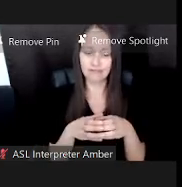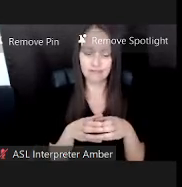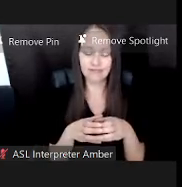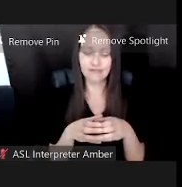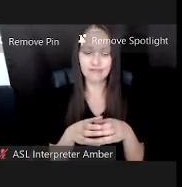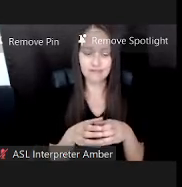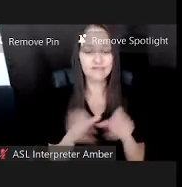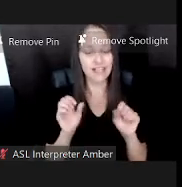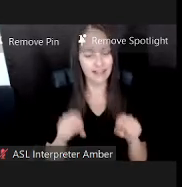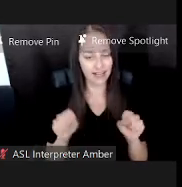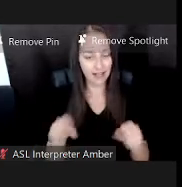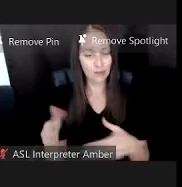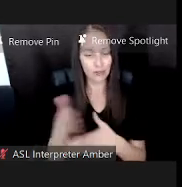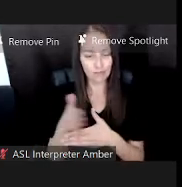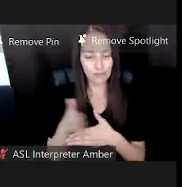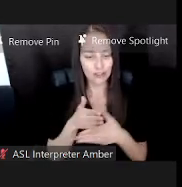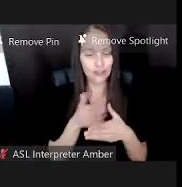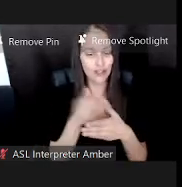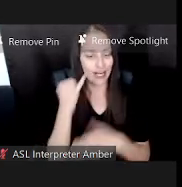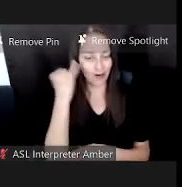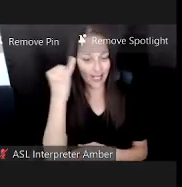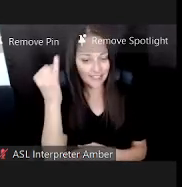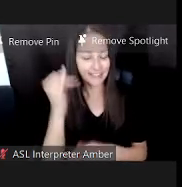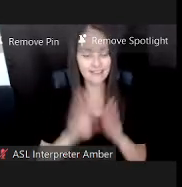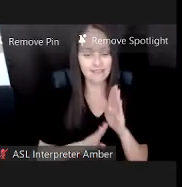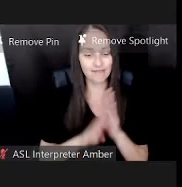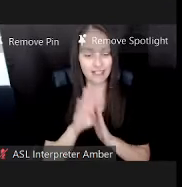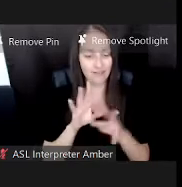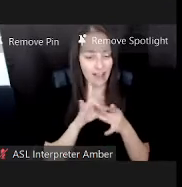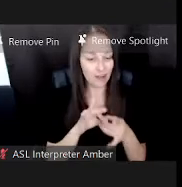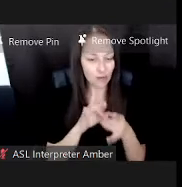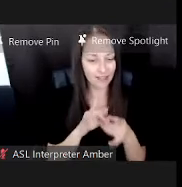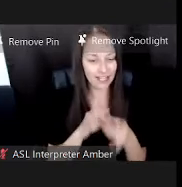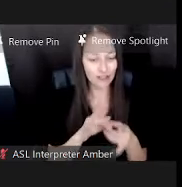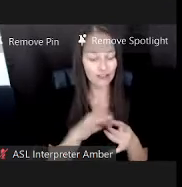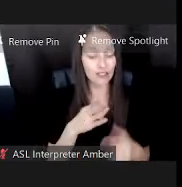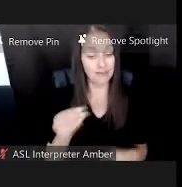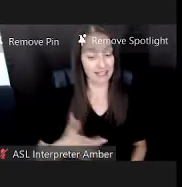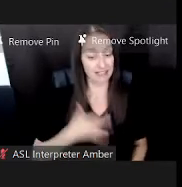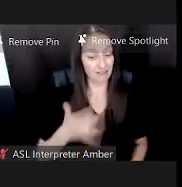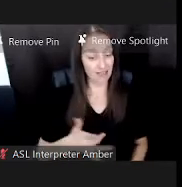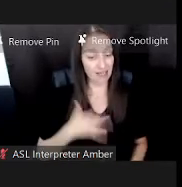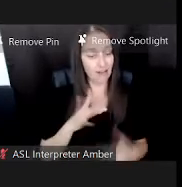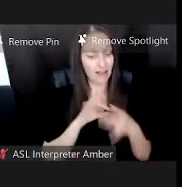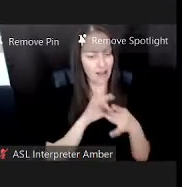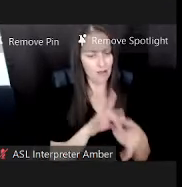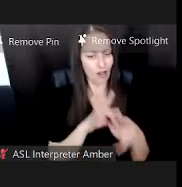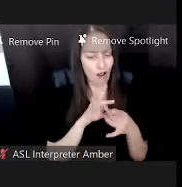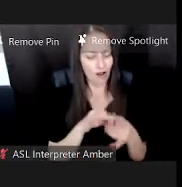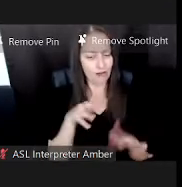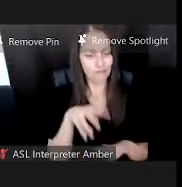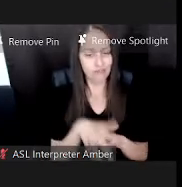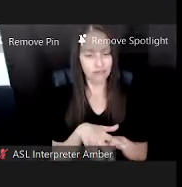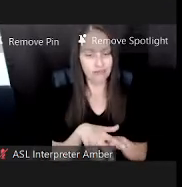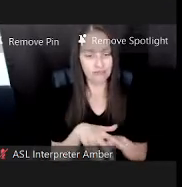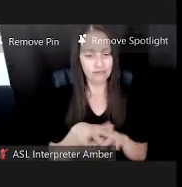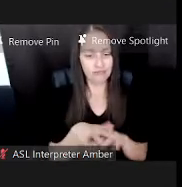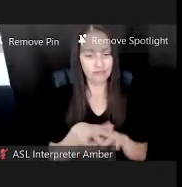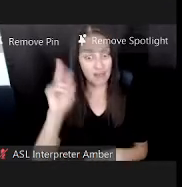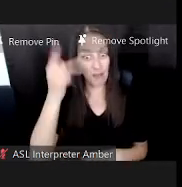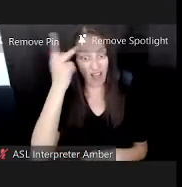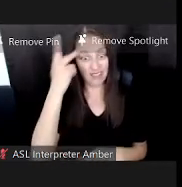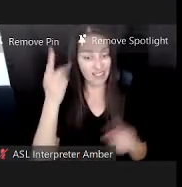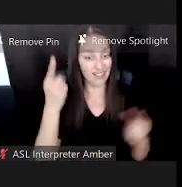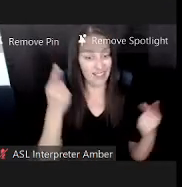the ideas, the relationship, and the expansion of belonging across all of this. While the politics spun like they